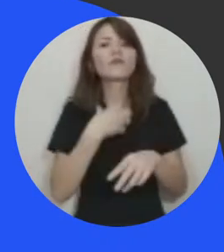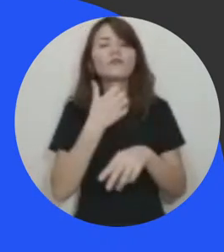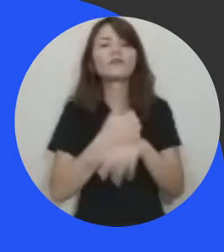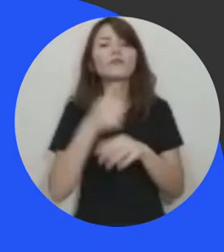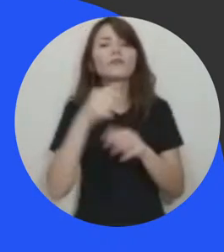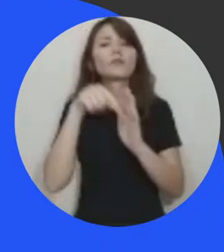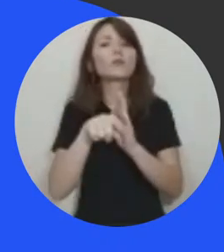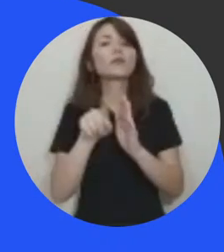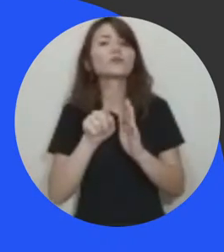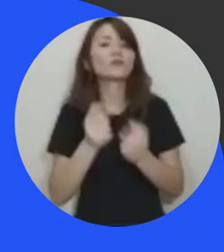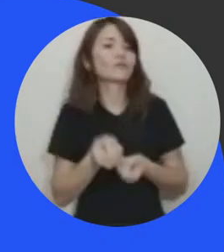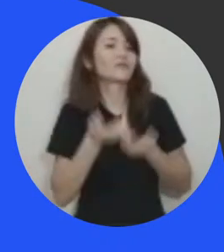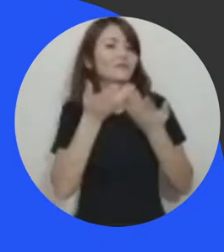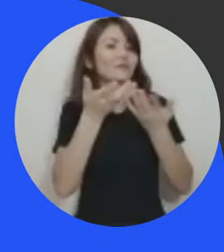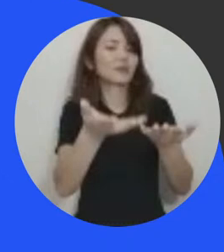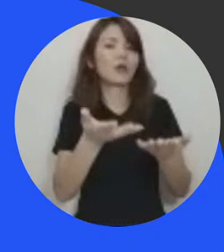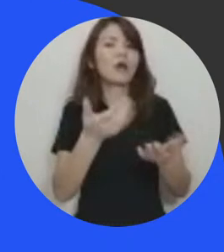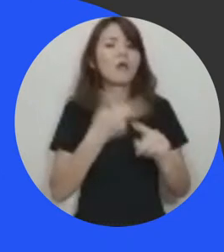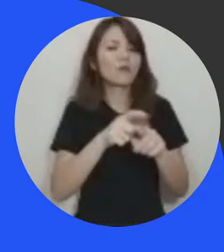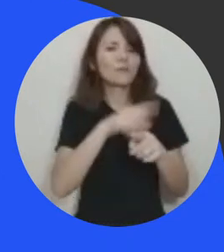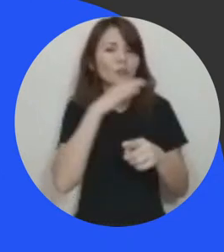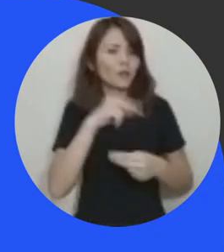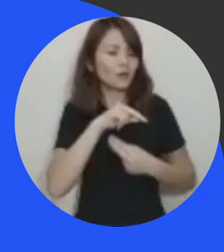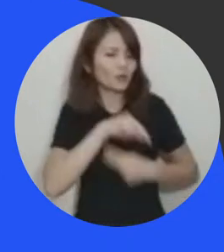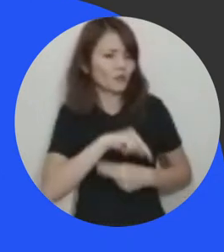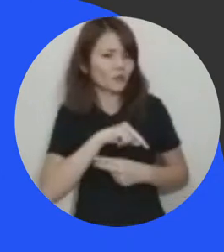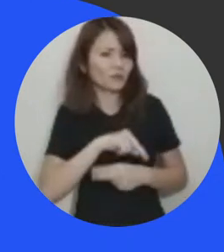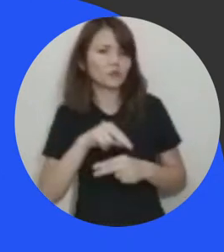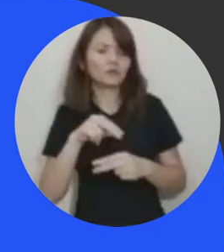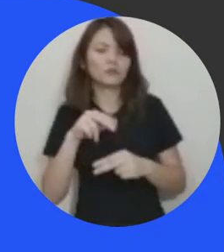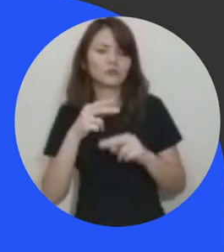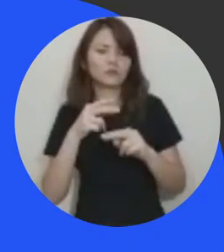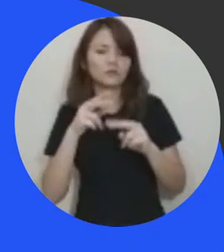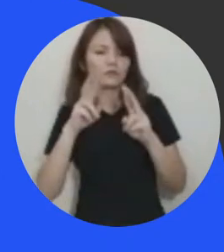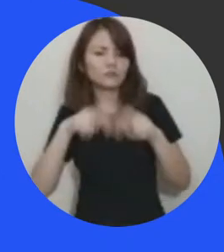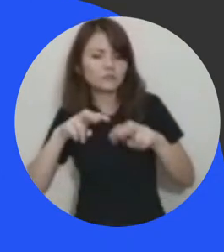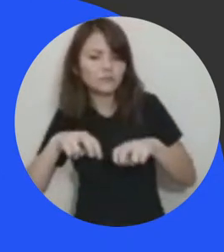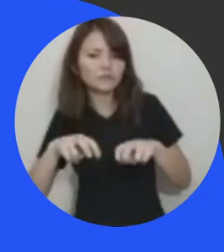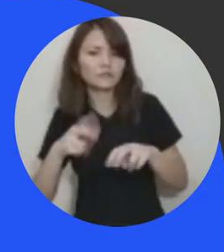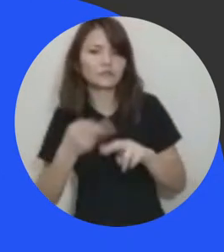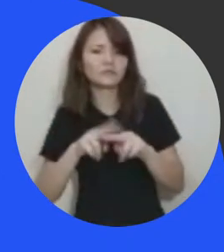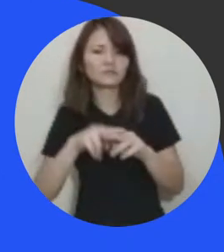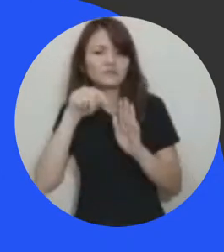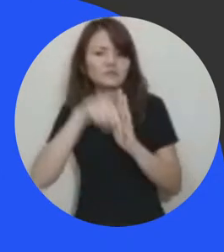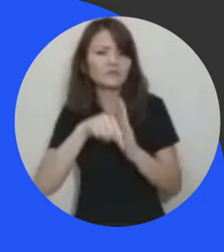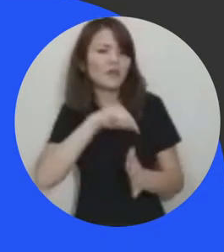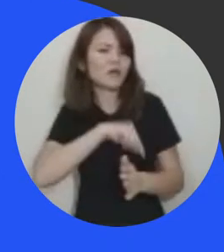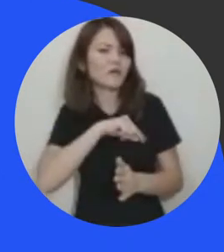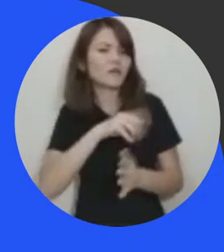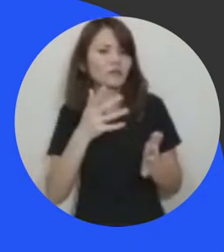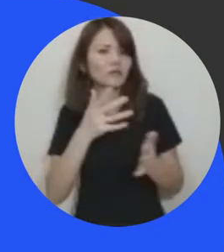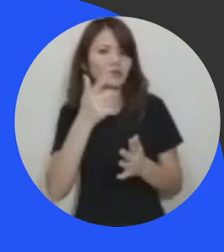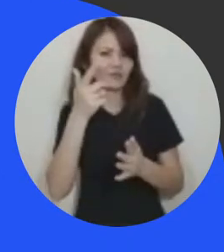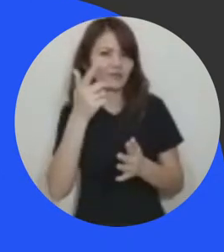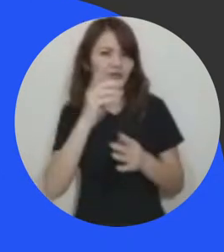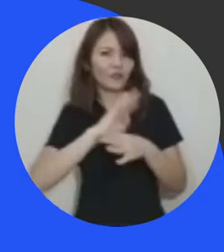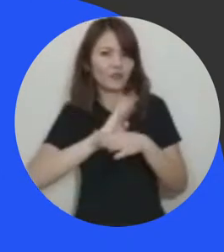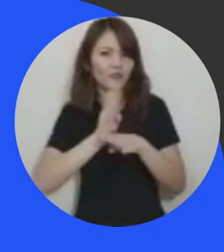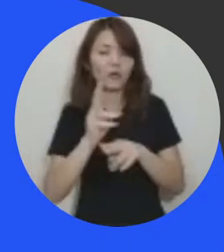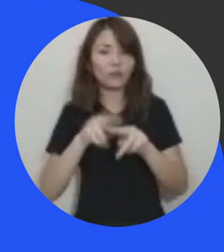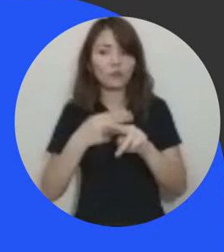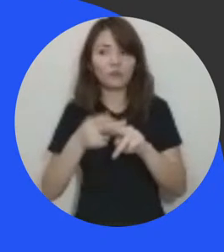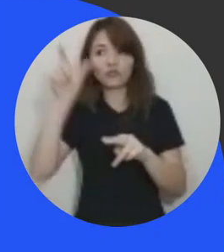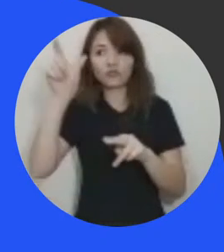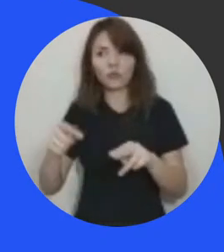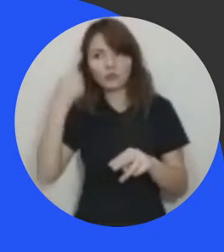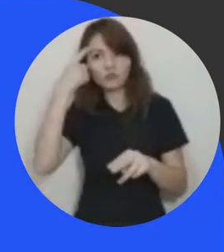this organism, and there's been some suggestion that the virus is man-made, and we can say quite clearly from the genomic data that the